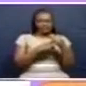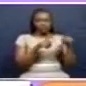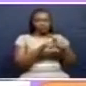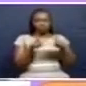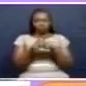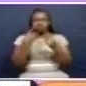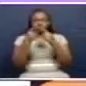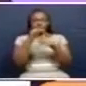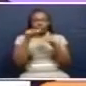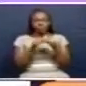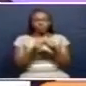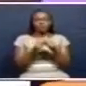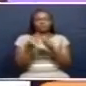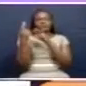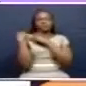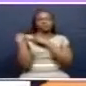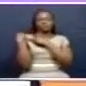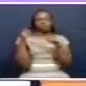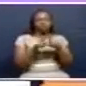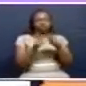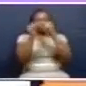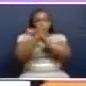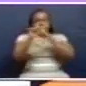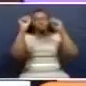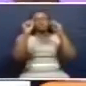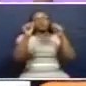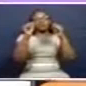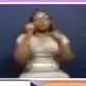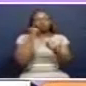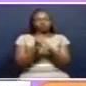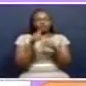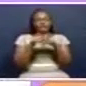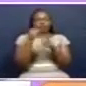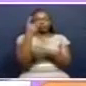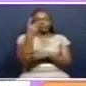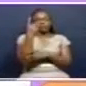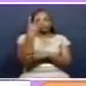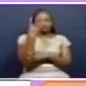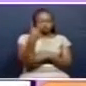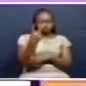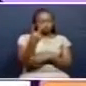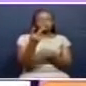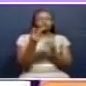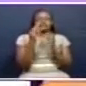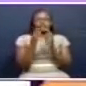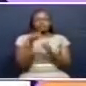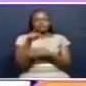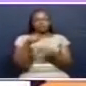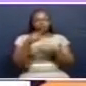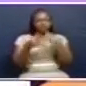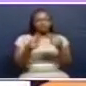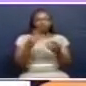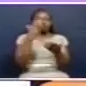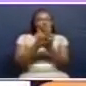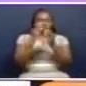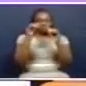the president should do in Article 142 if he's still not yet confirmed. Mm-hmm. And in fact, they say